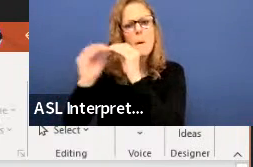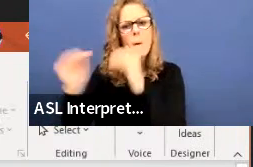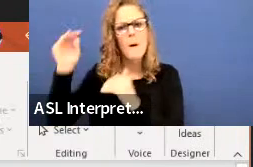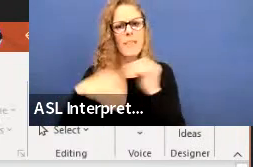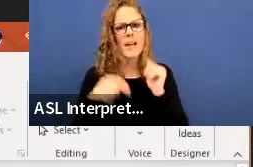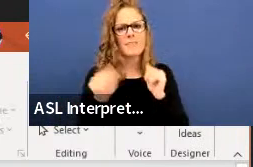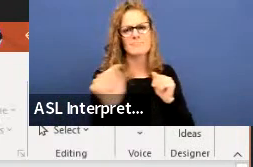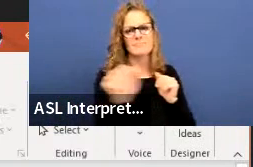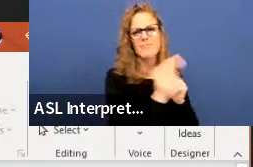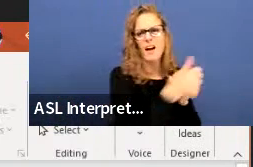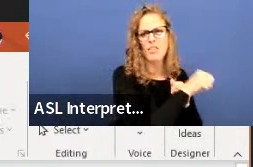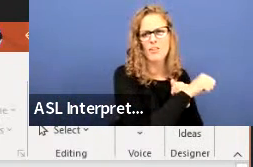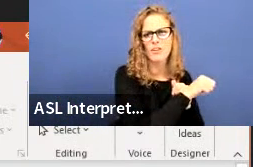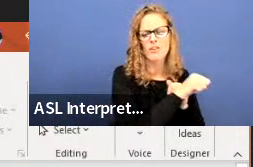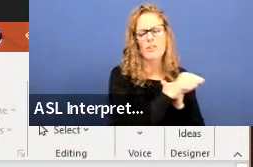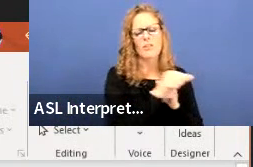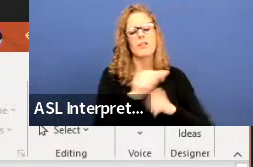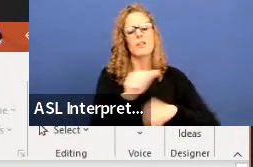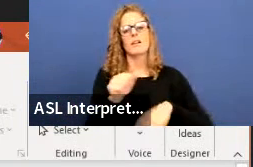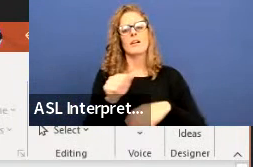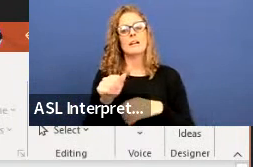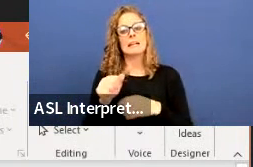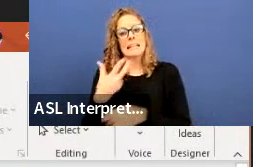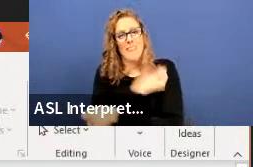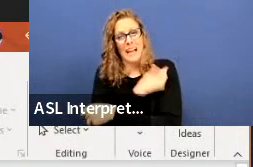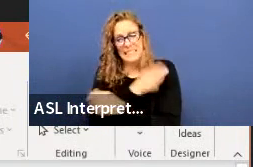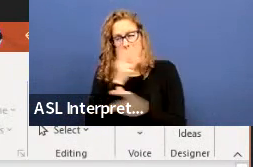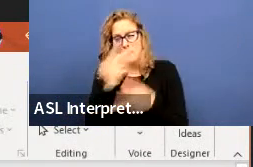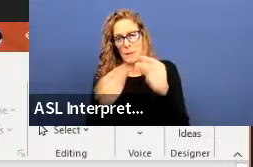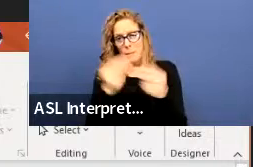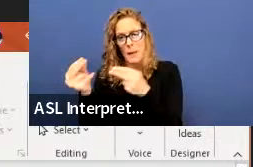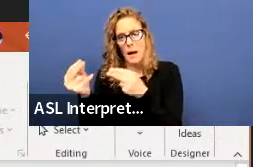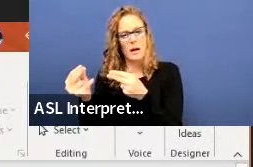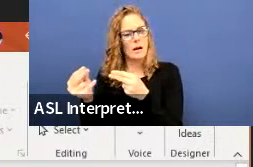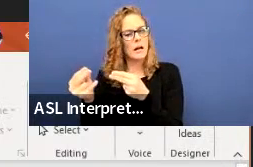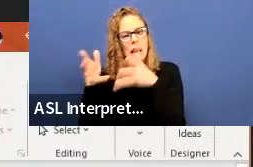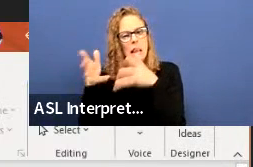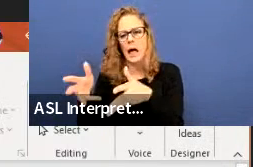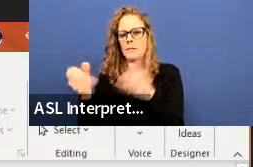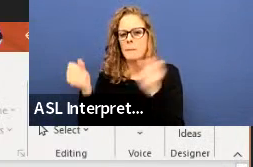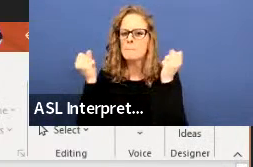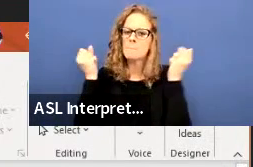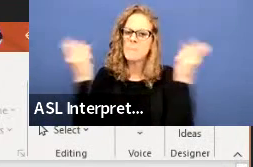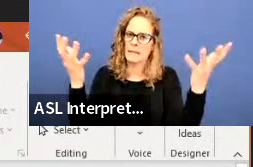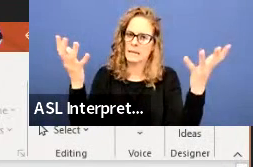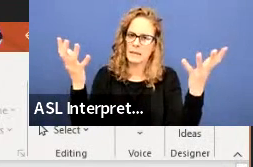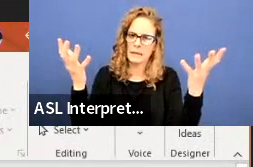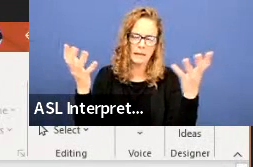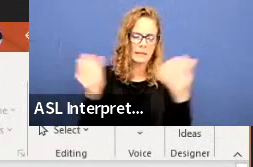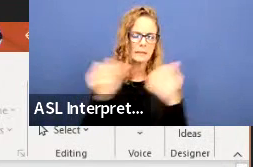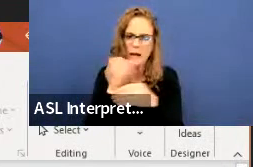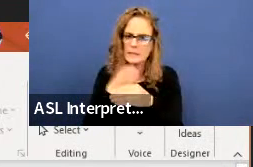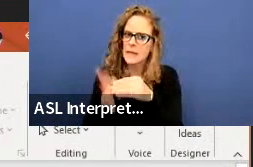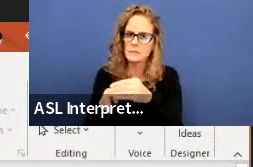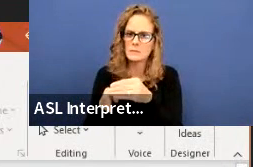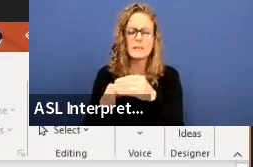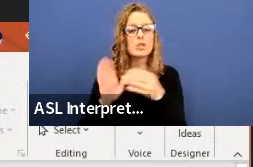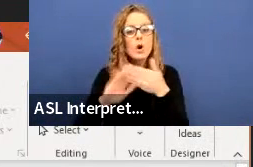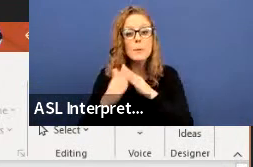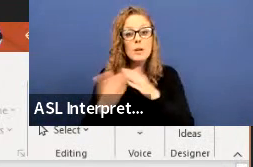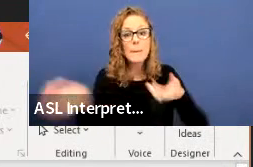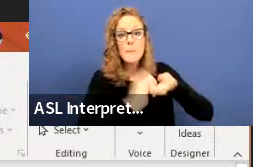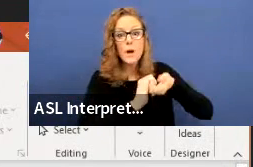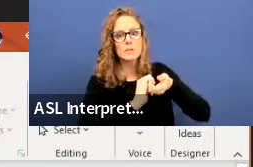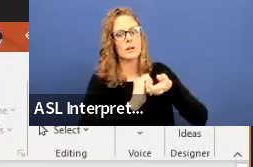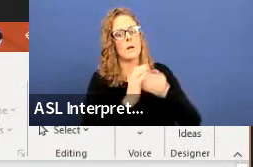go in getting our people vaccinated. And so community partnership is so important, because our